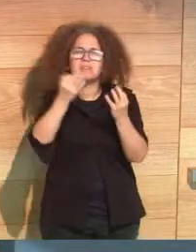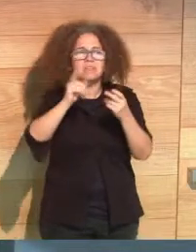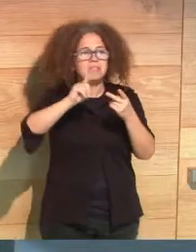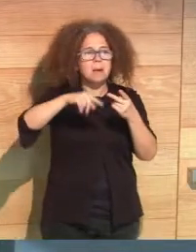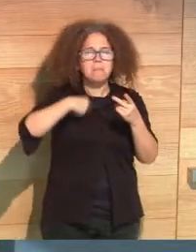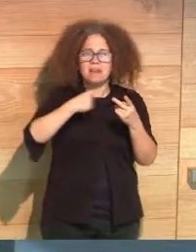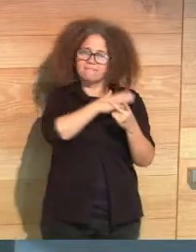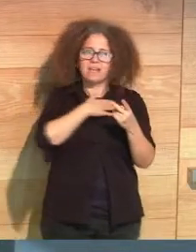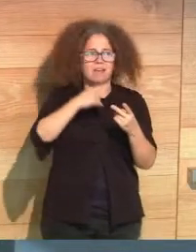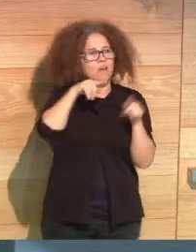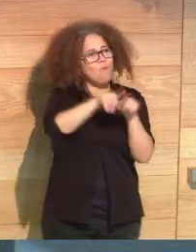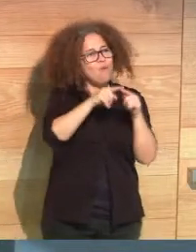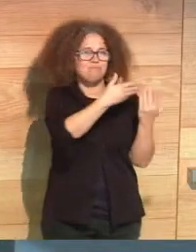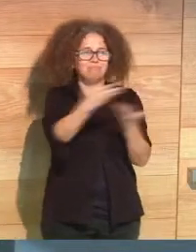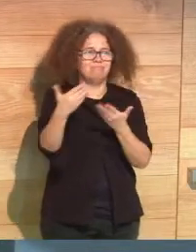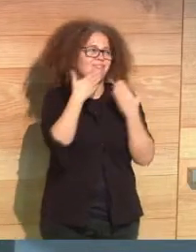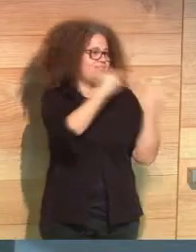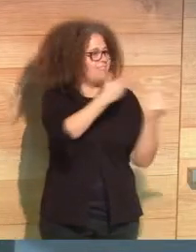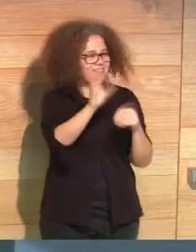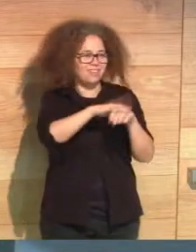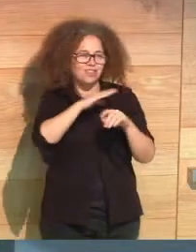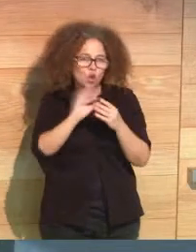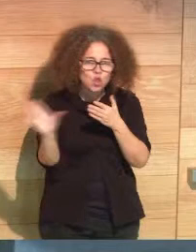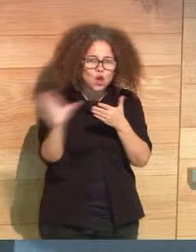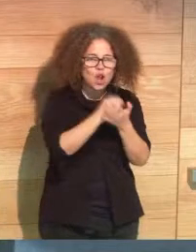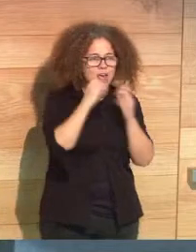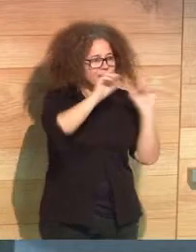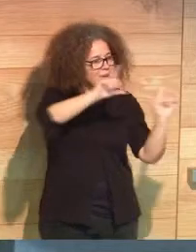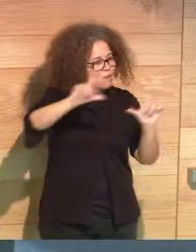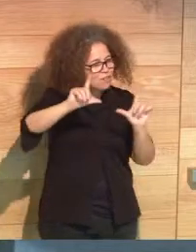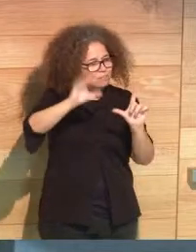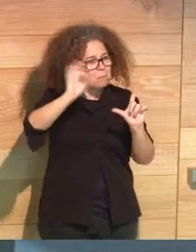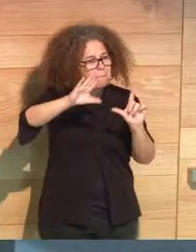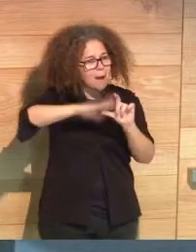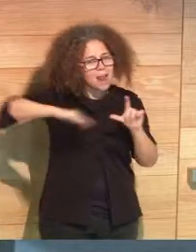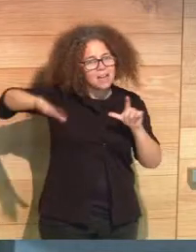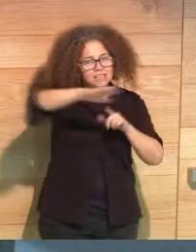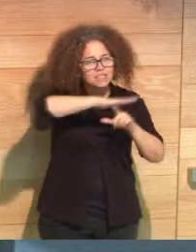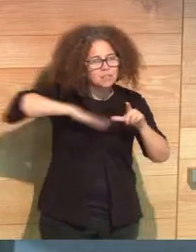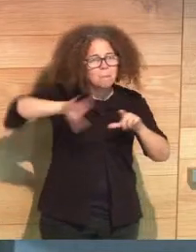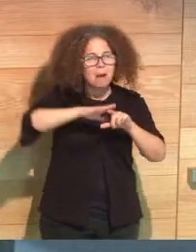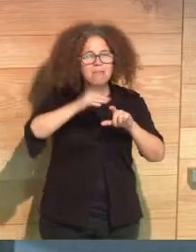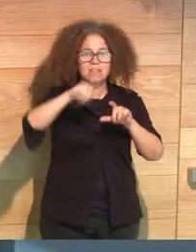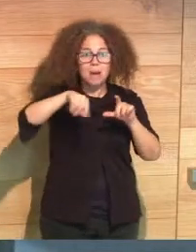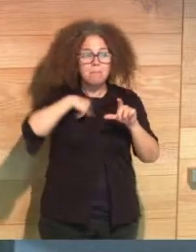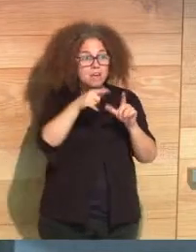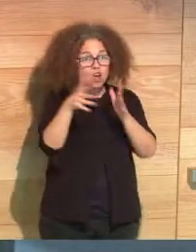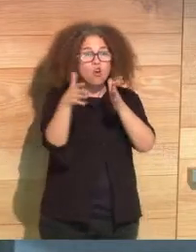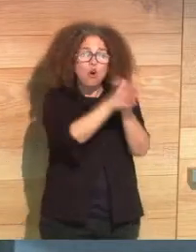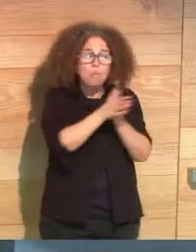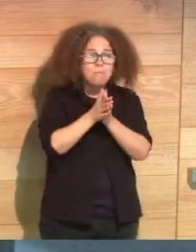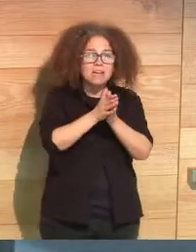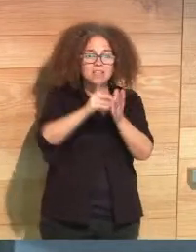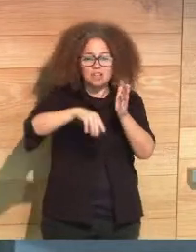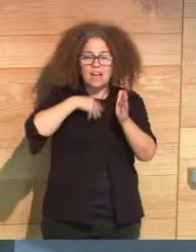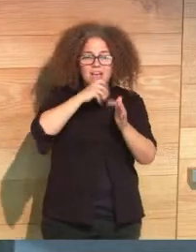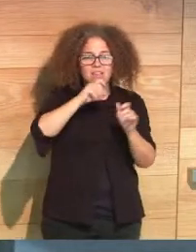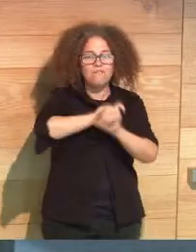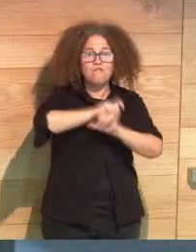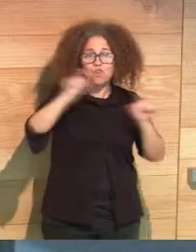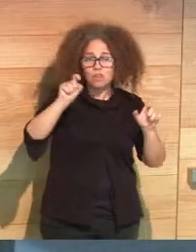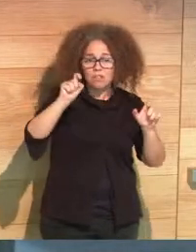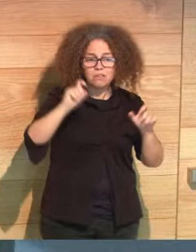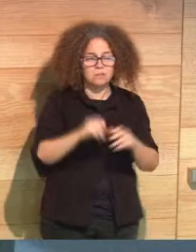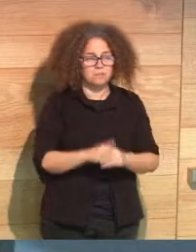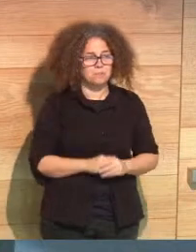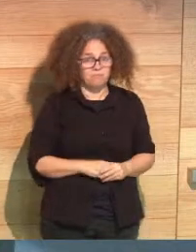detail. And besides, I would like to congratulate her and the team, all the colleagues